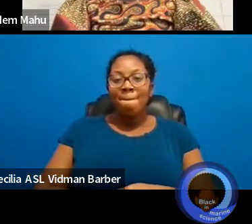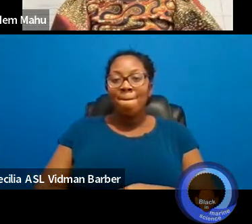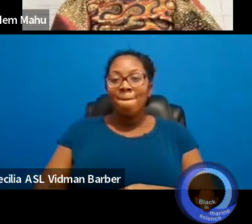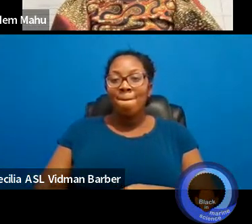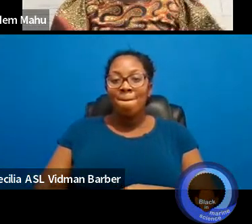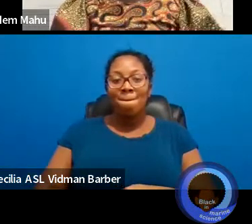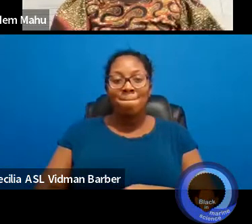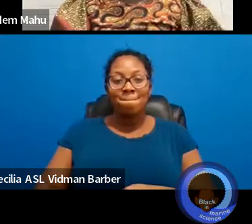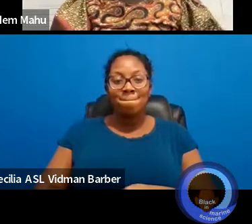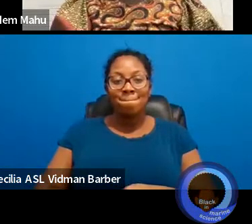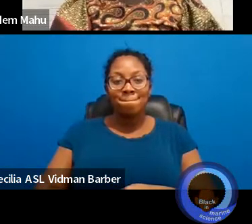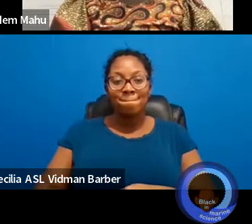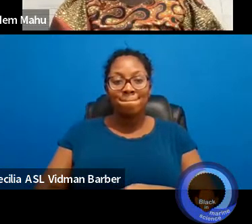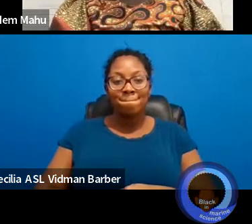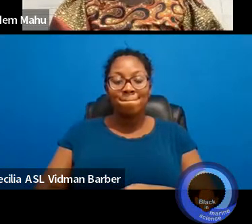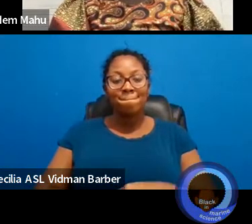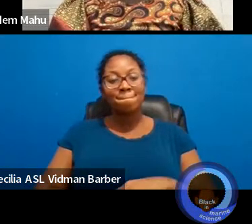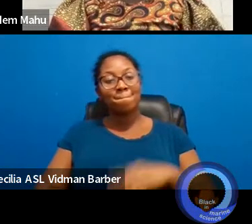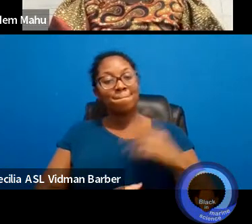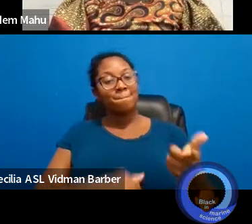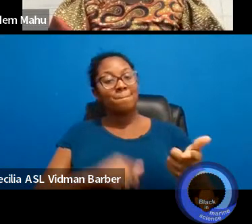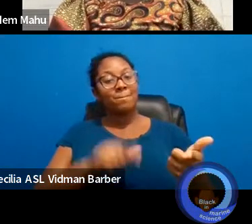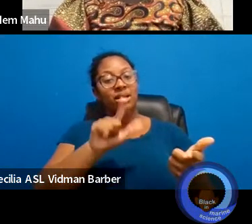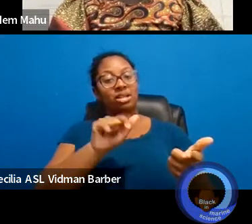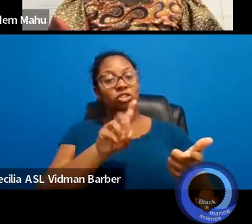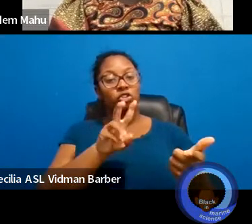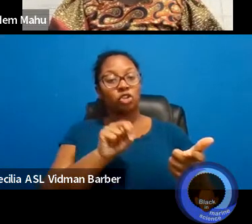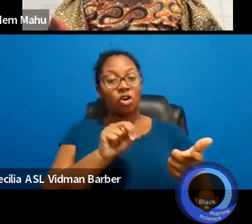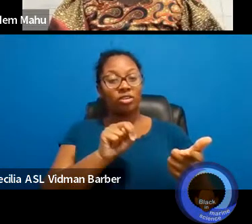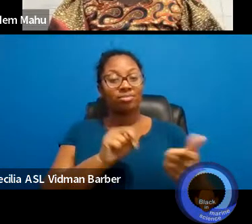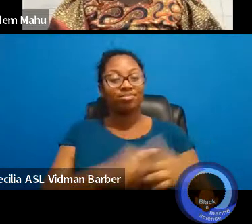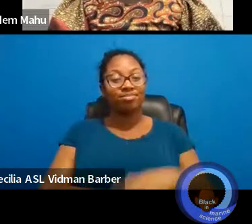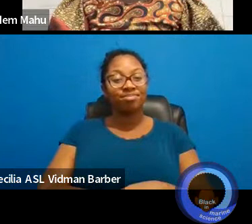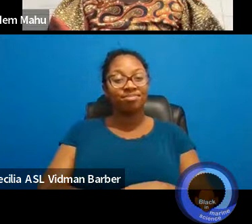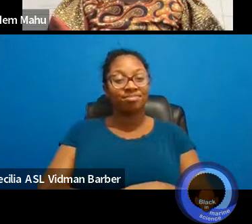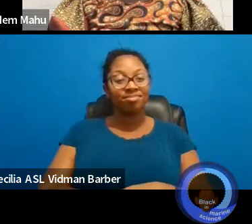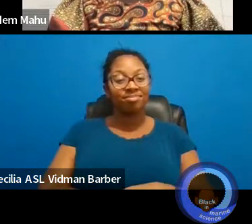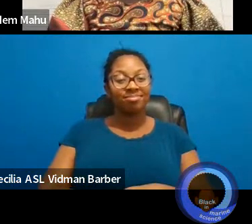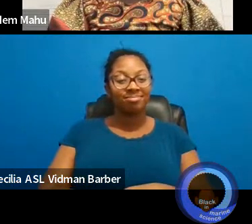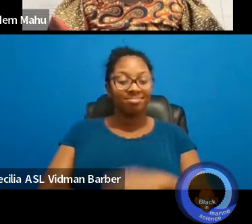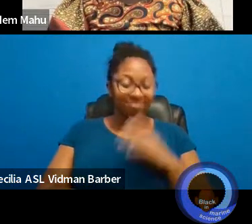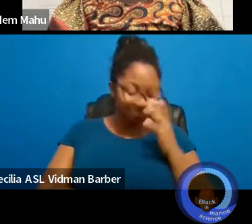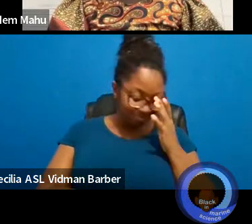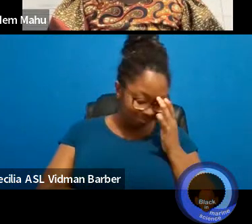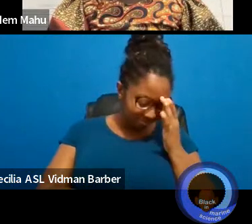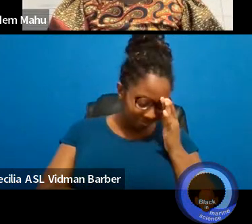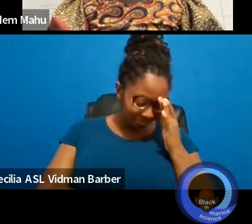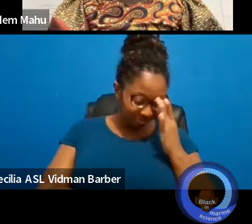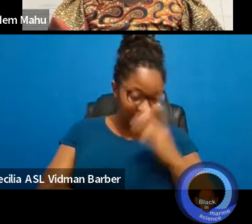I'll pass this on to Ms. Dawn, although you didn't have that many challenges.